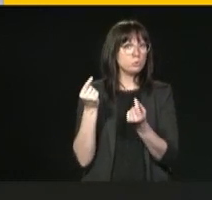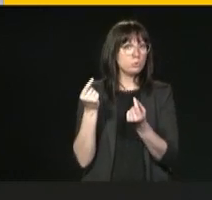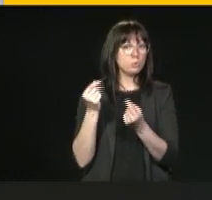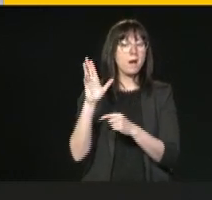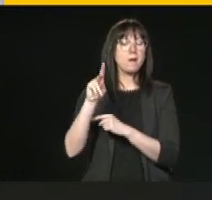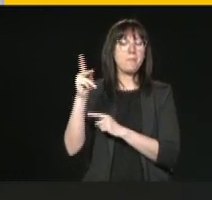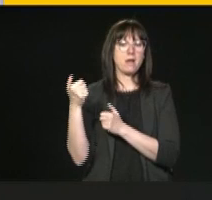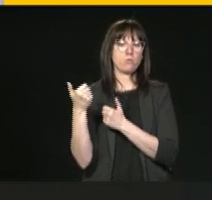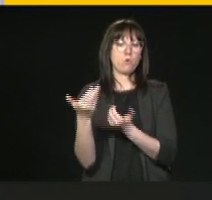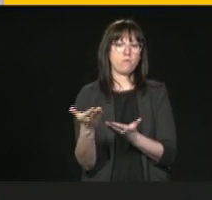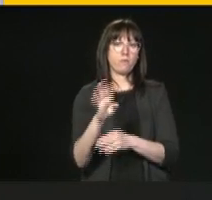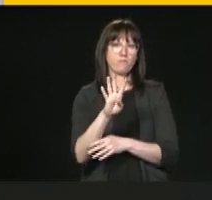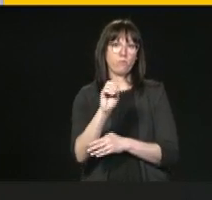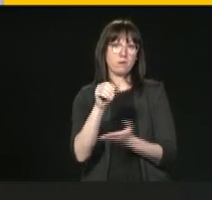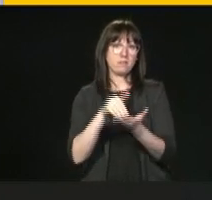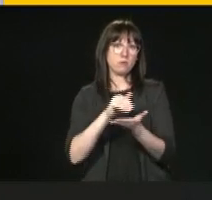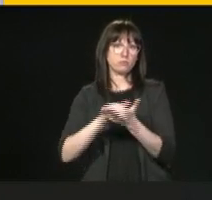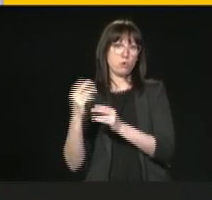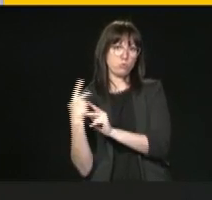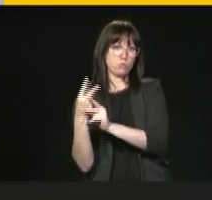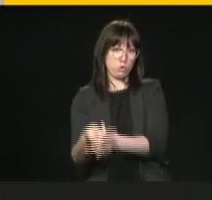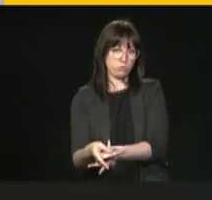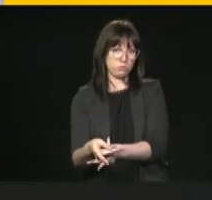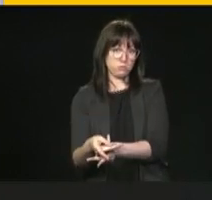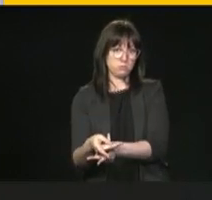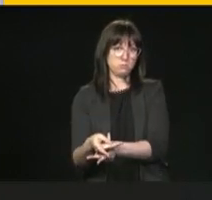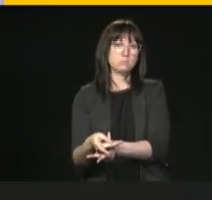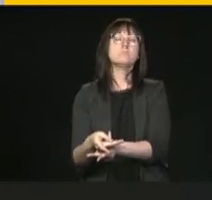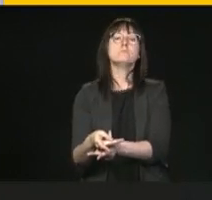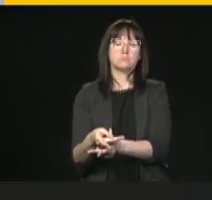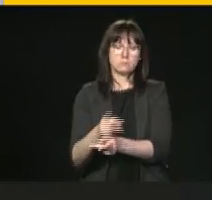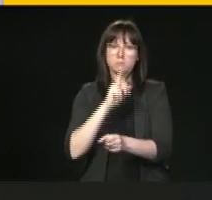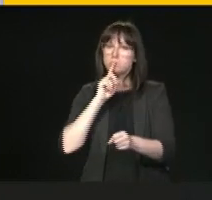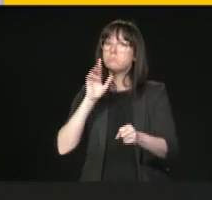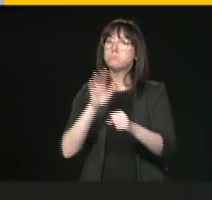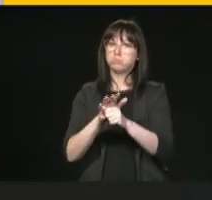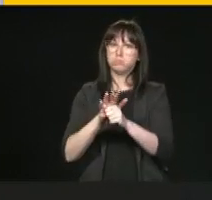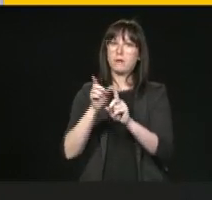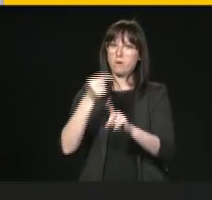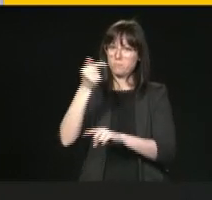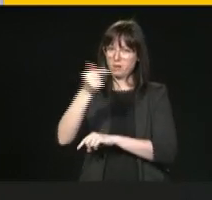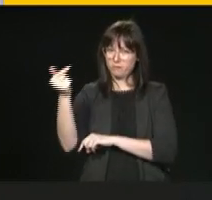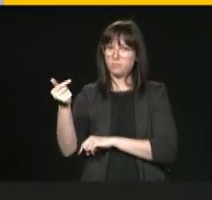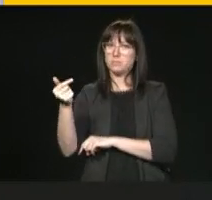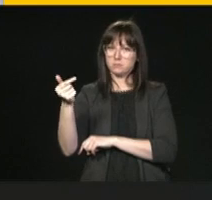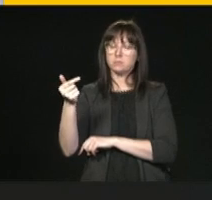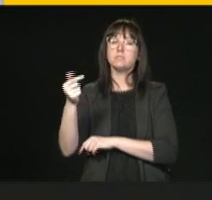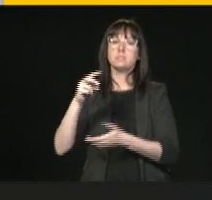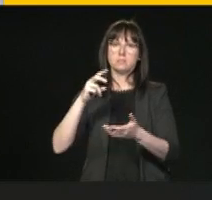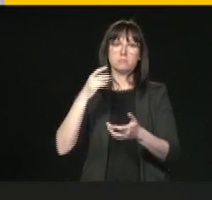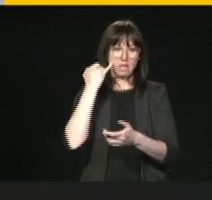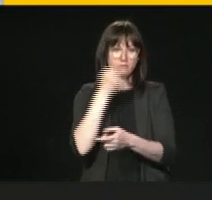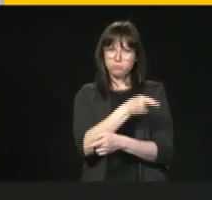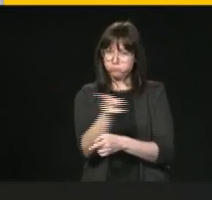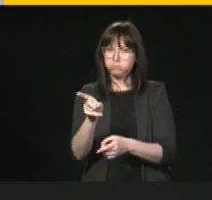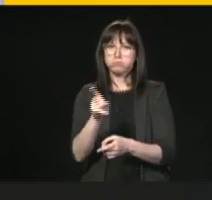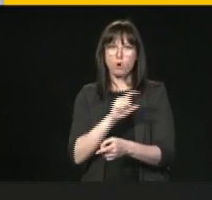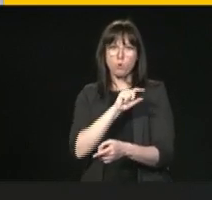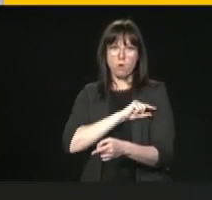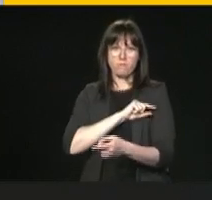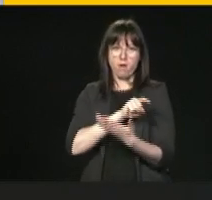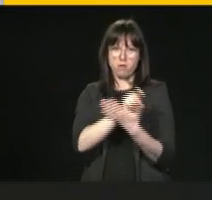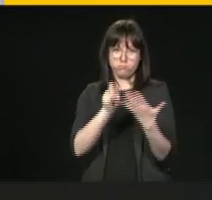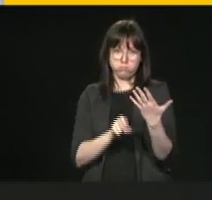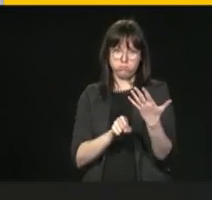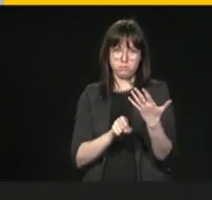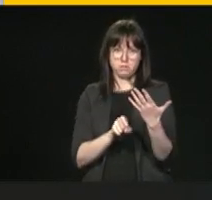offer $40,000 loans, which will be guaranteed by the government to qualifying businesses. The loan